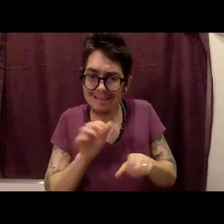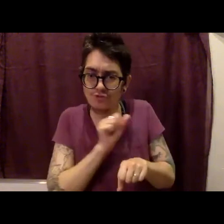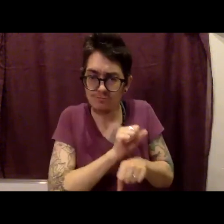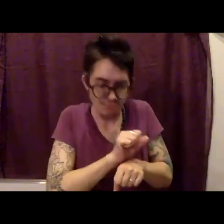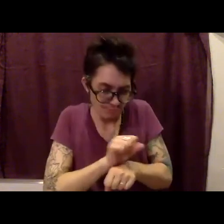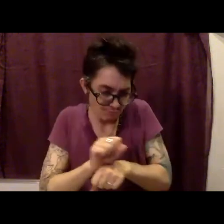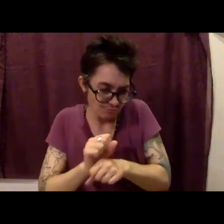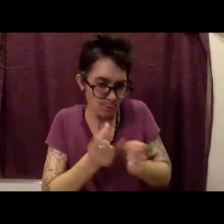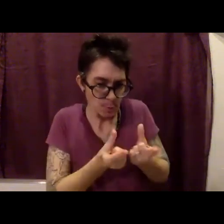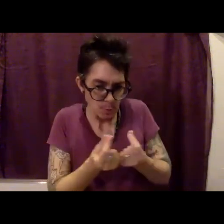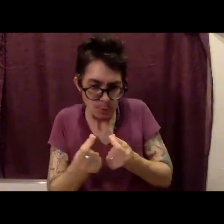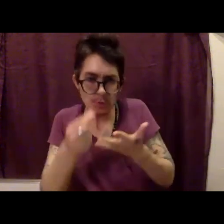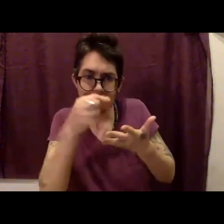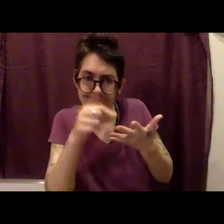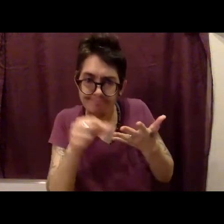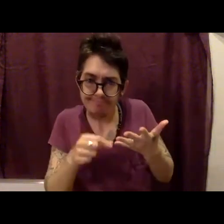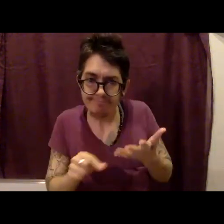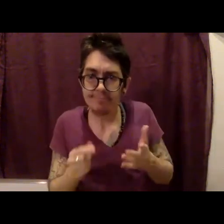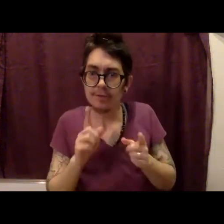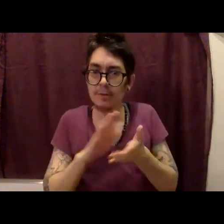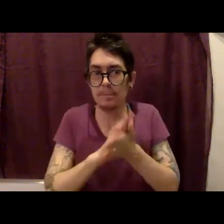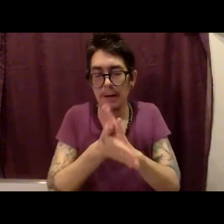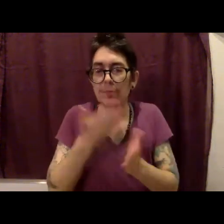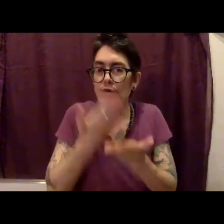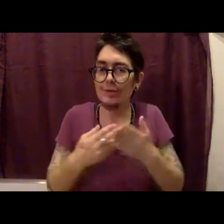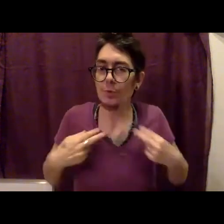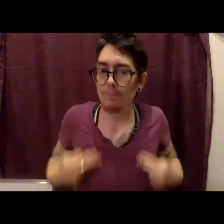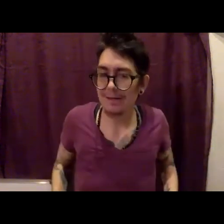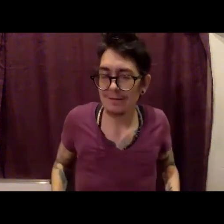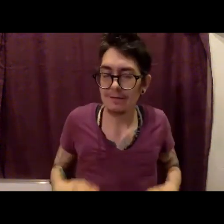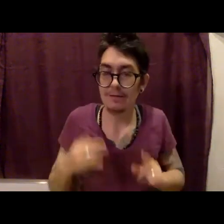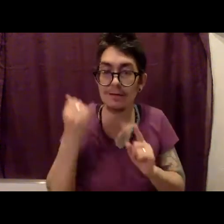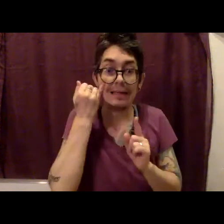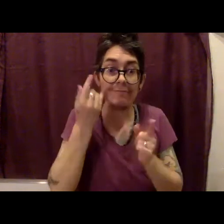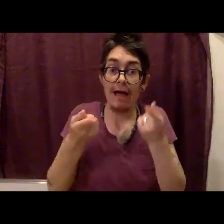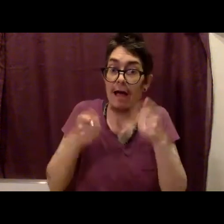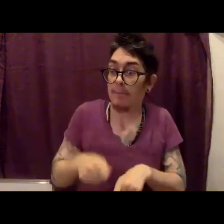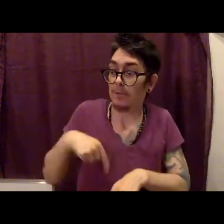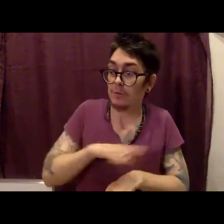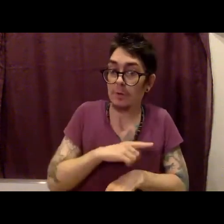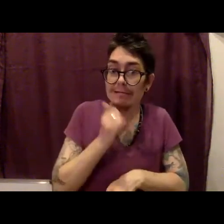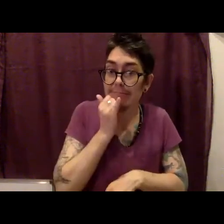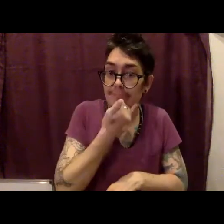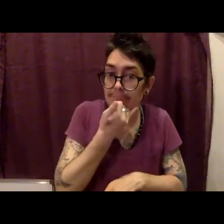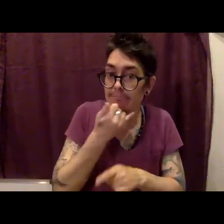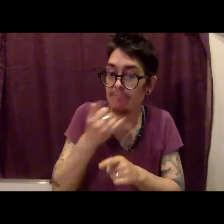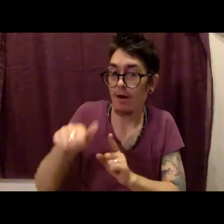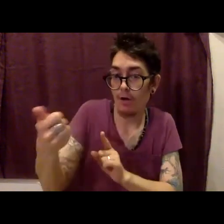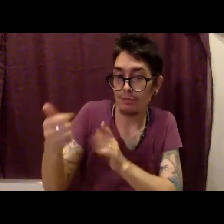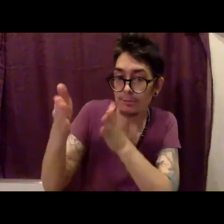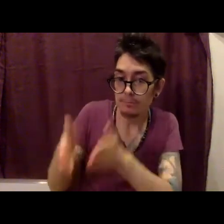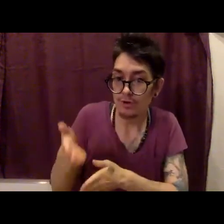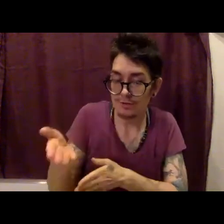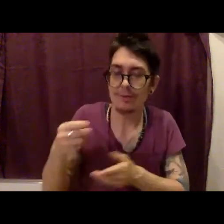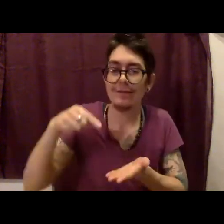and so we can kind of go through inside and kind of check off different things, you know, for instance, we're human.